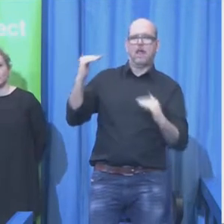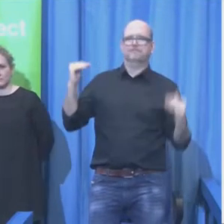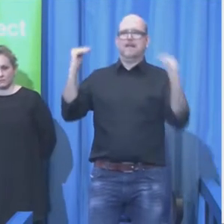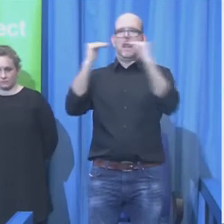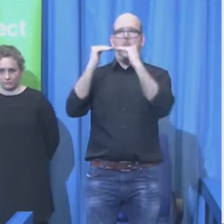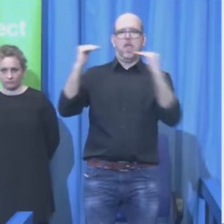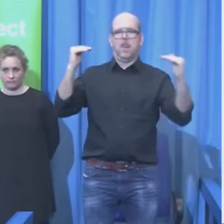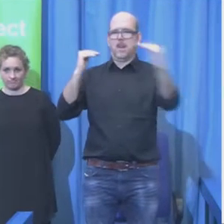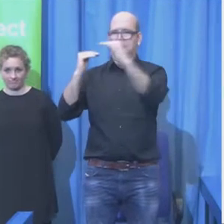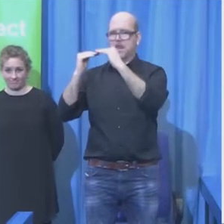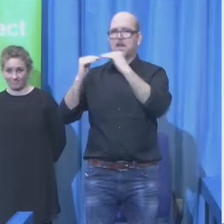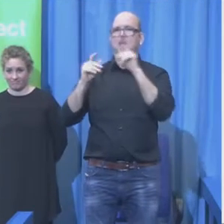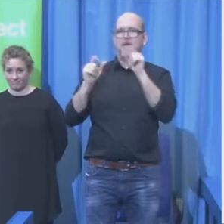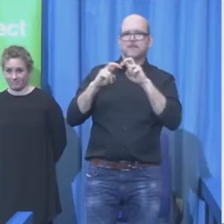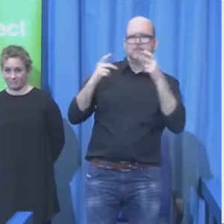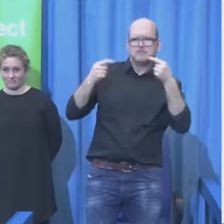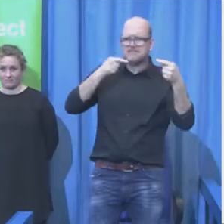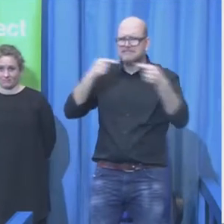will be